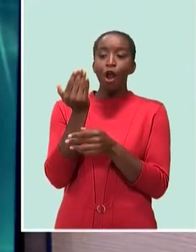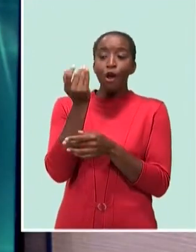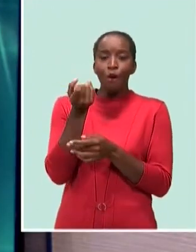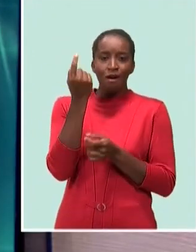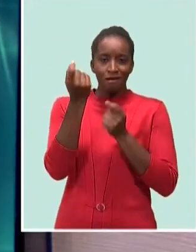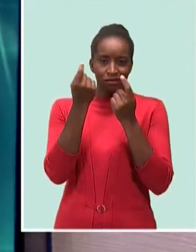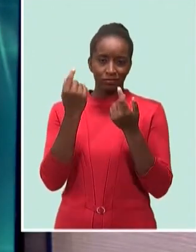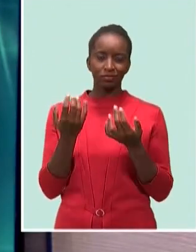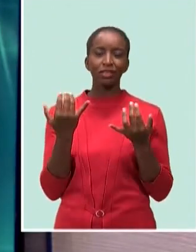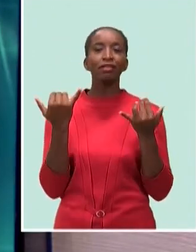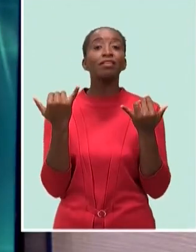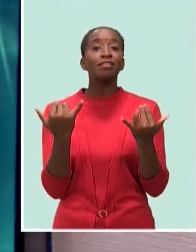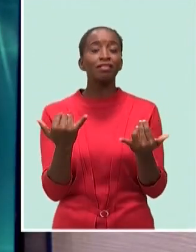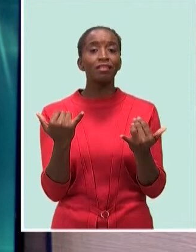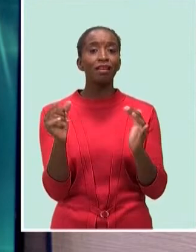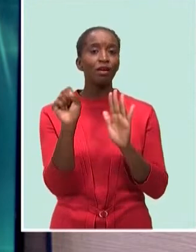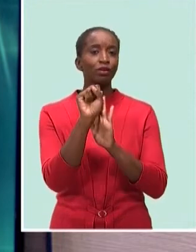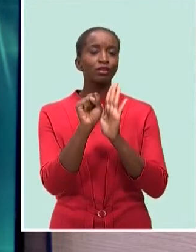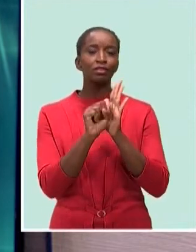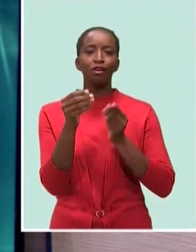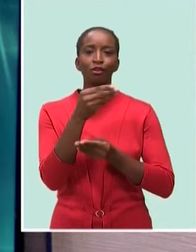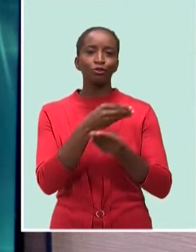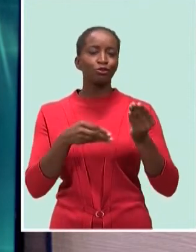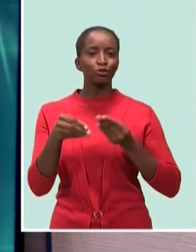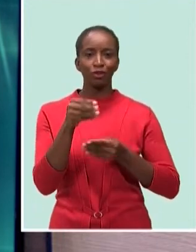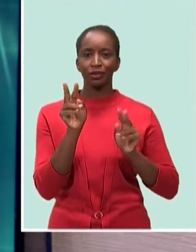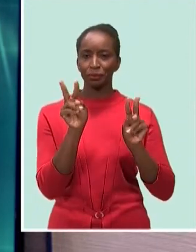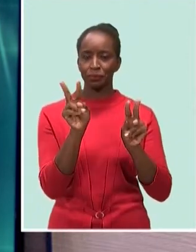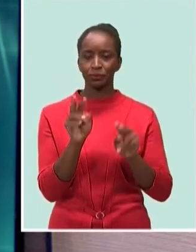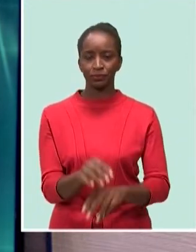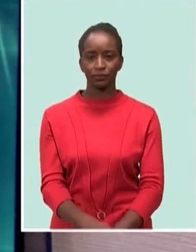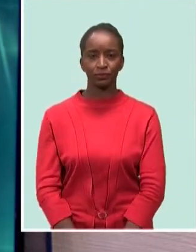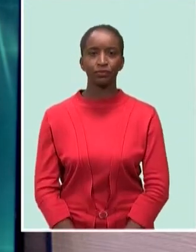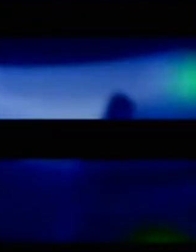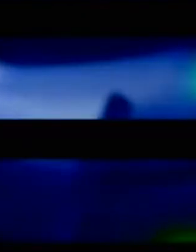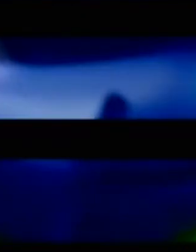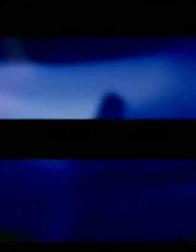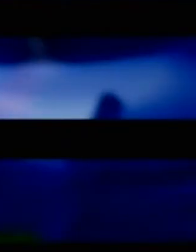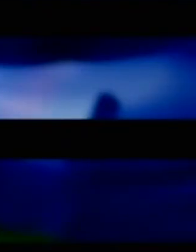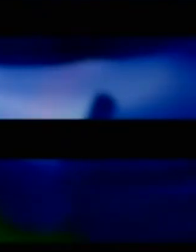traded on selected exchanges across our region.